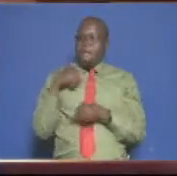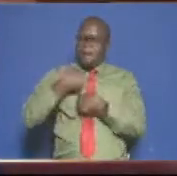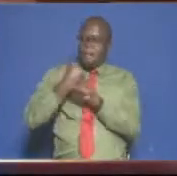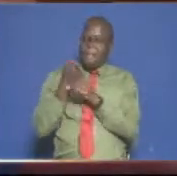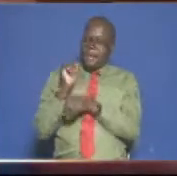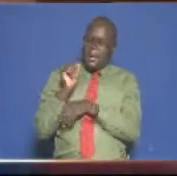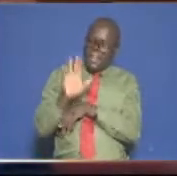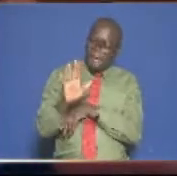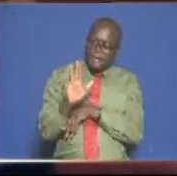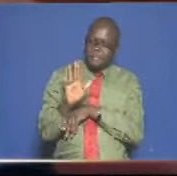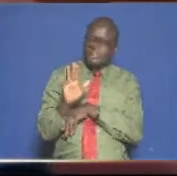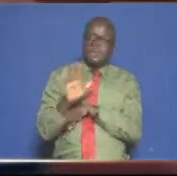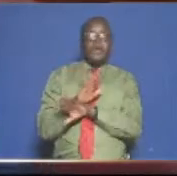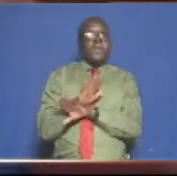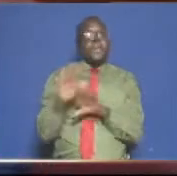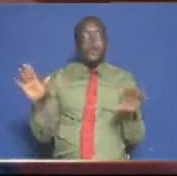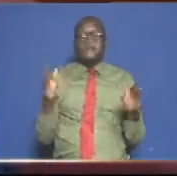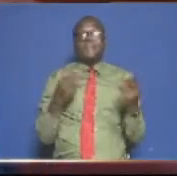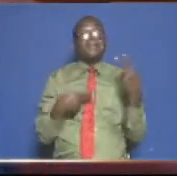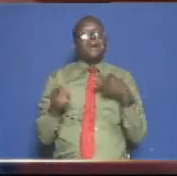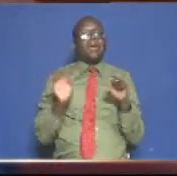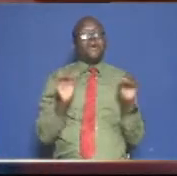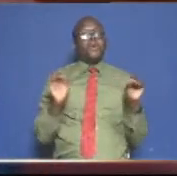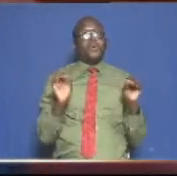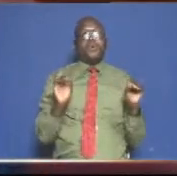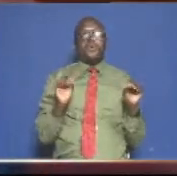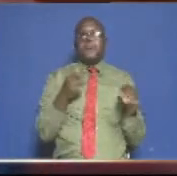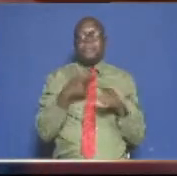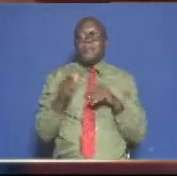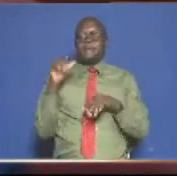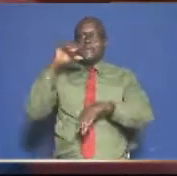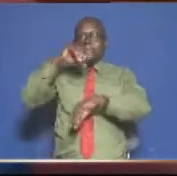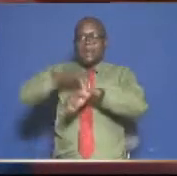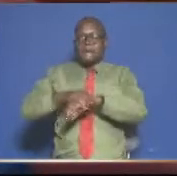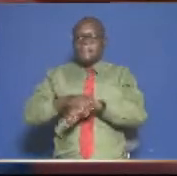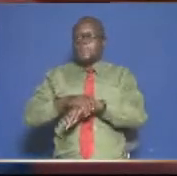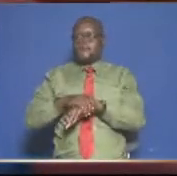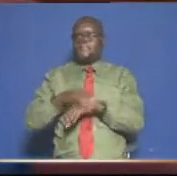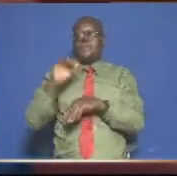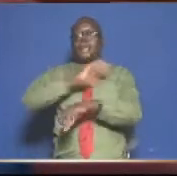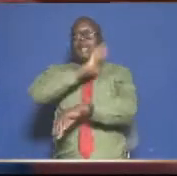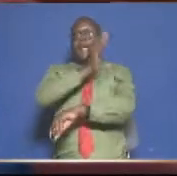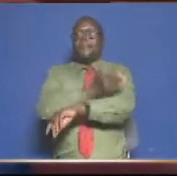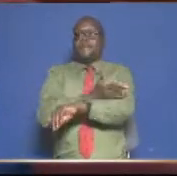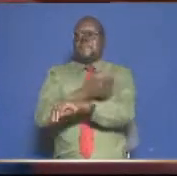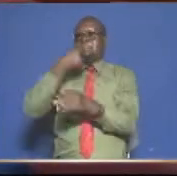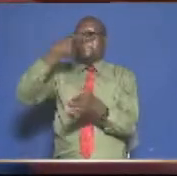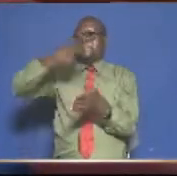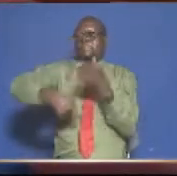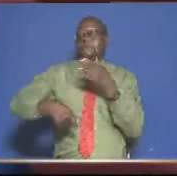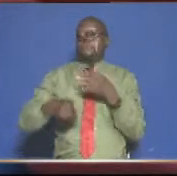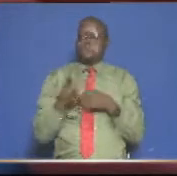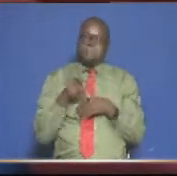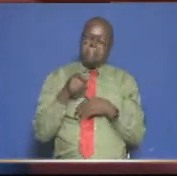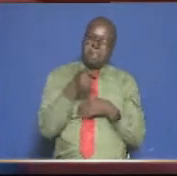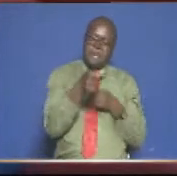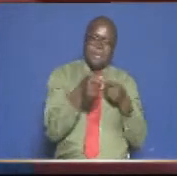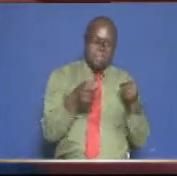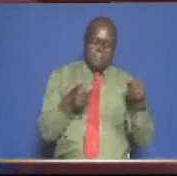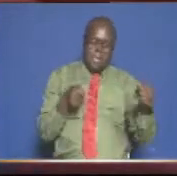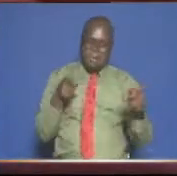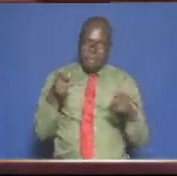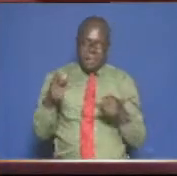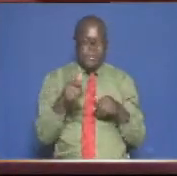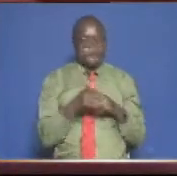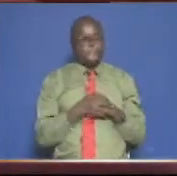have just generators, they are not even selling, and they're earning at least capacity charges. So, Speaker, I want you